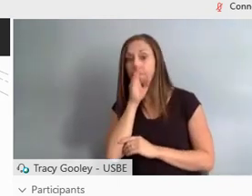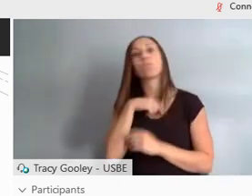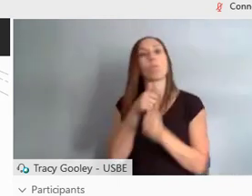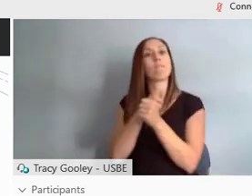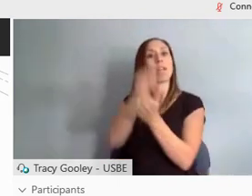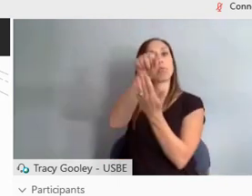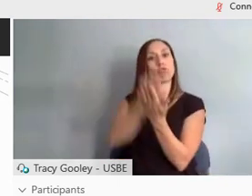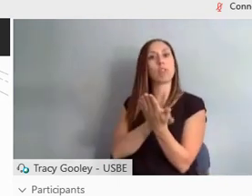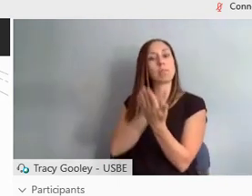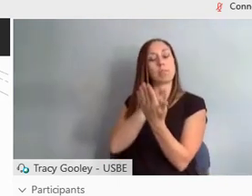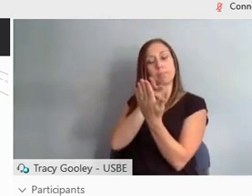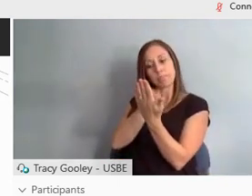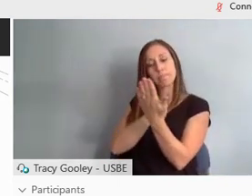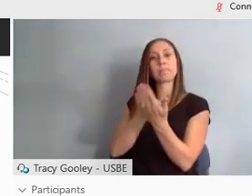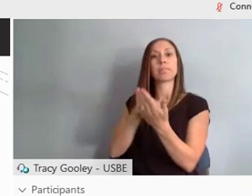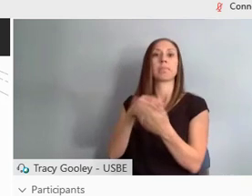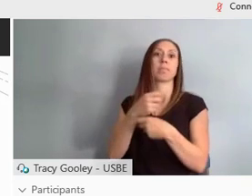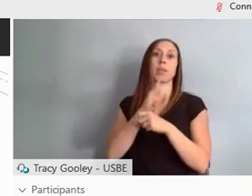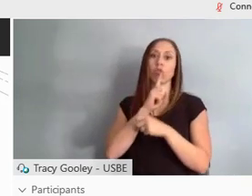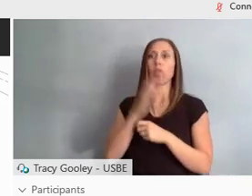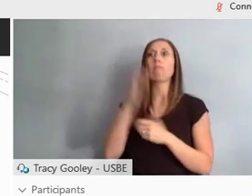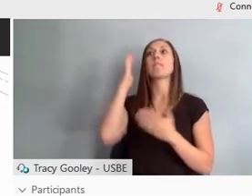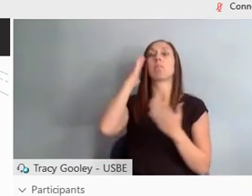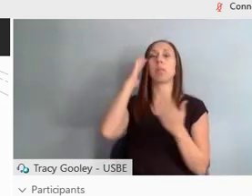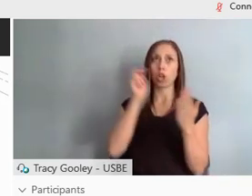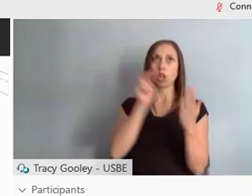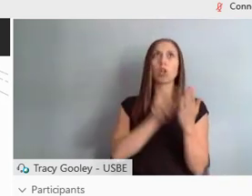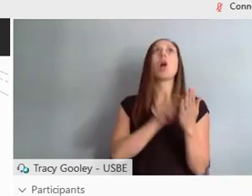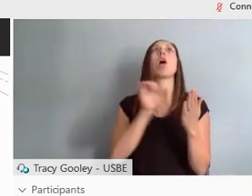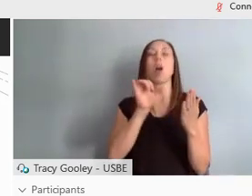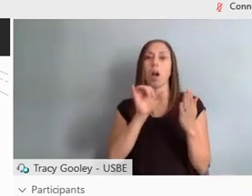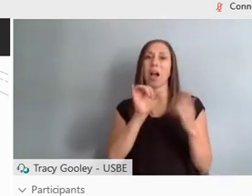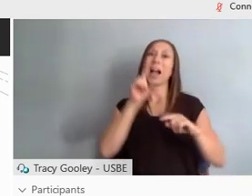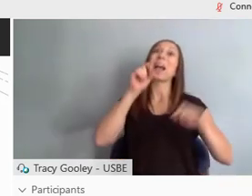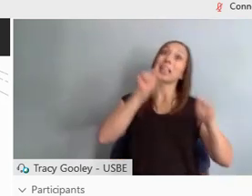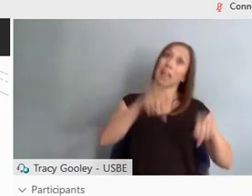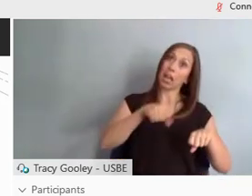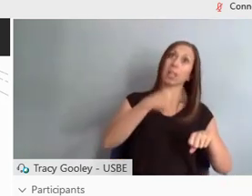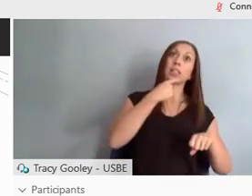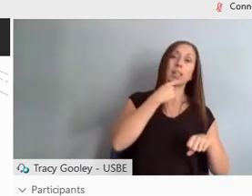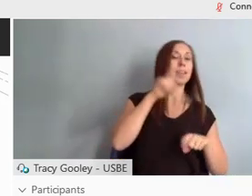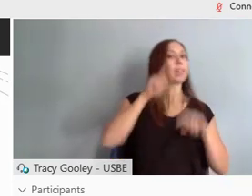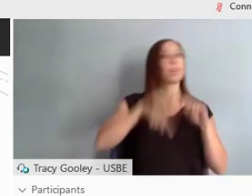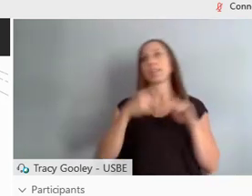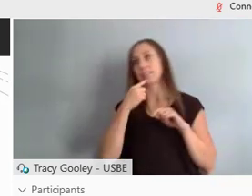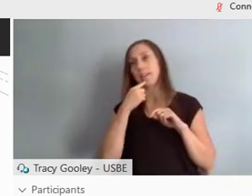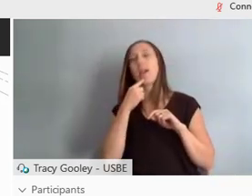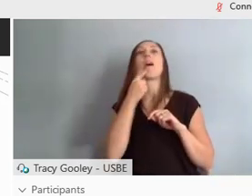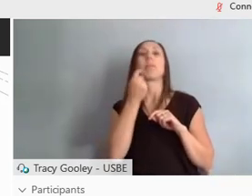script, and so making sure that you're familiar with the script and you know what you can and can't say and